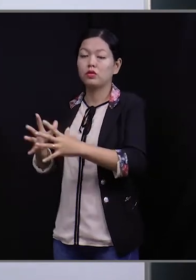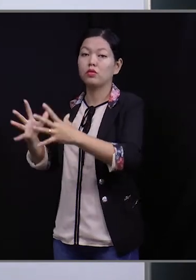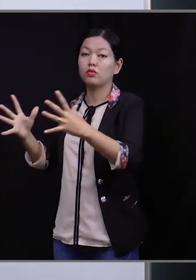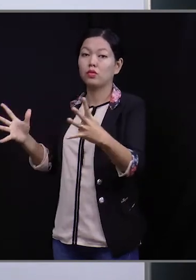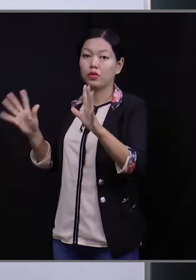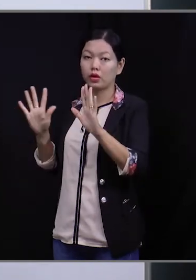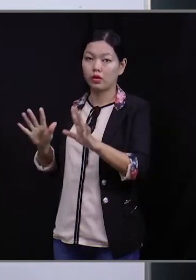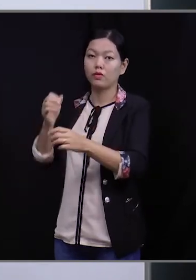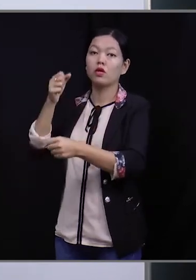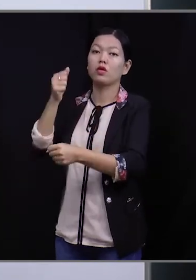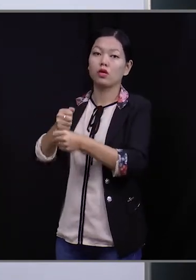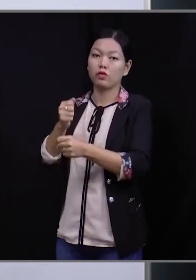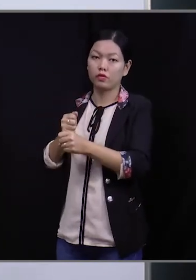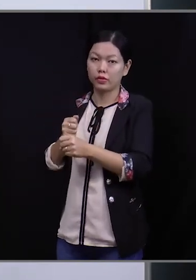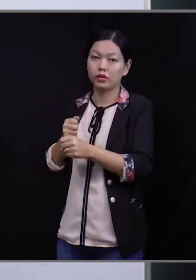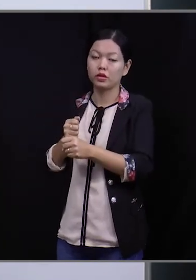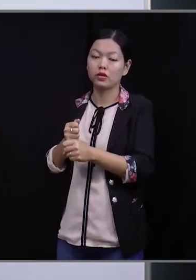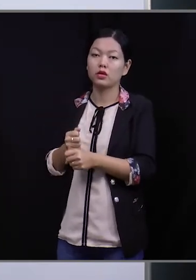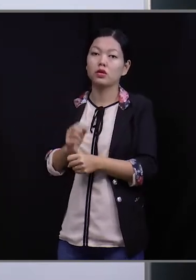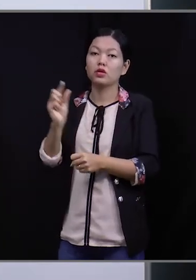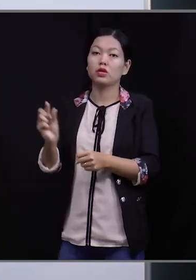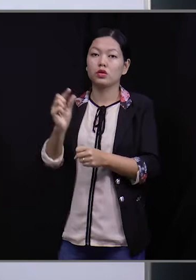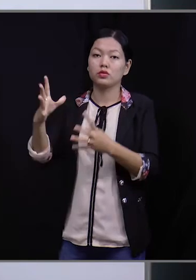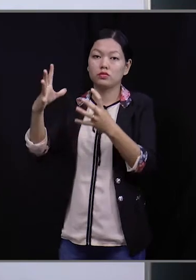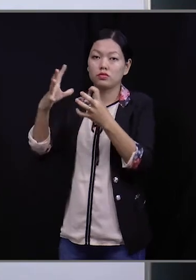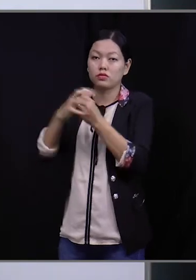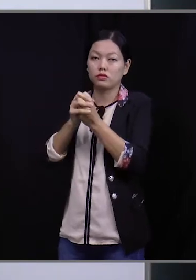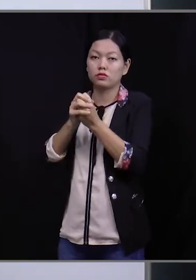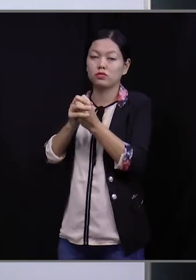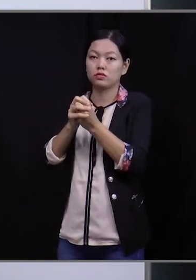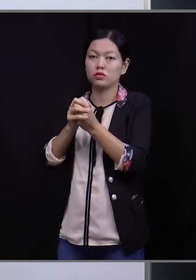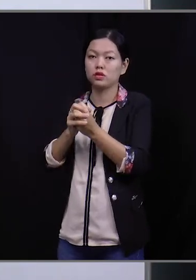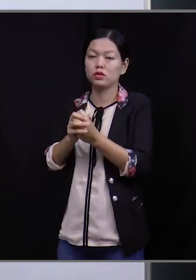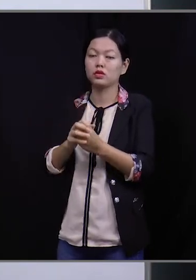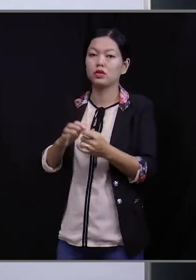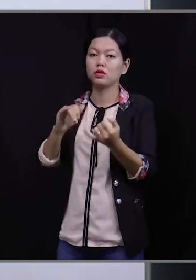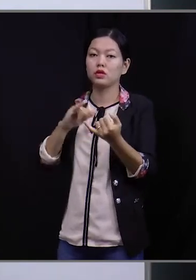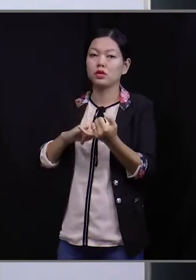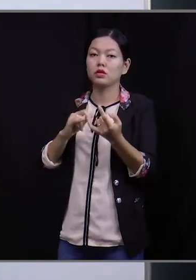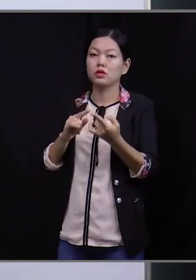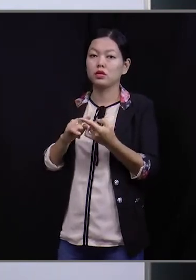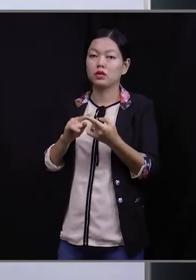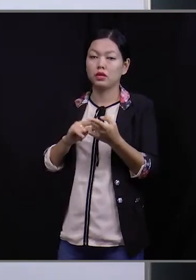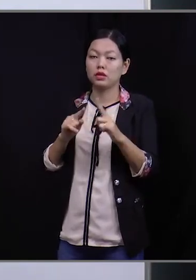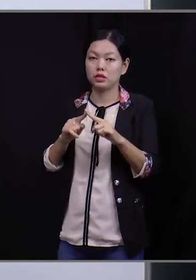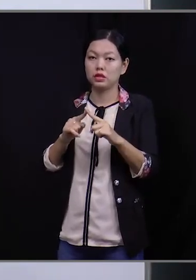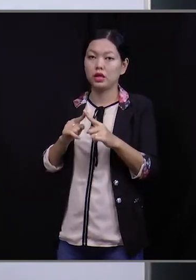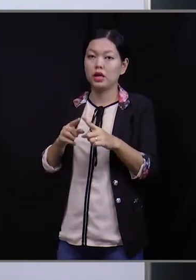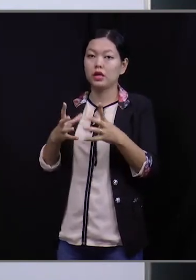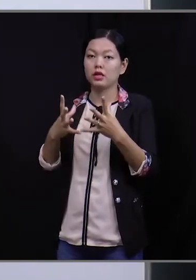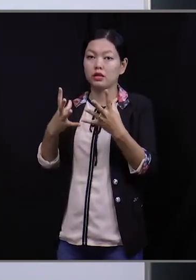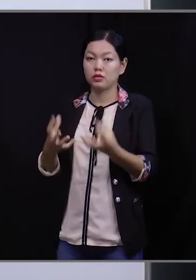to contractionary monetary policy. They will want to tighten the situation, tighten the demand, and all of this